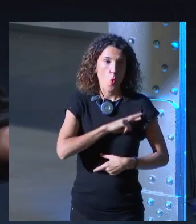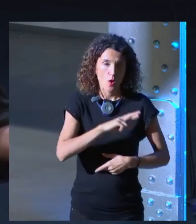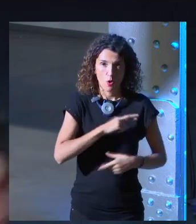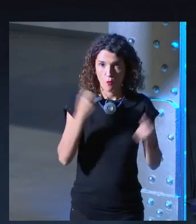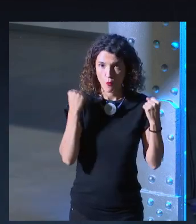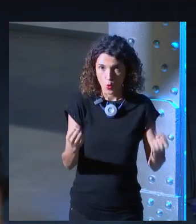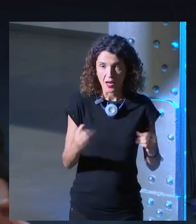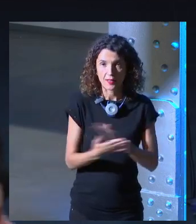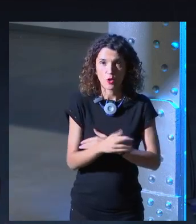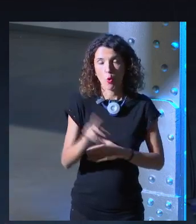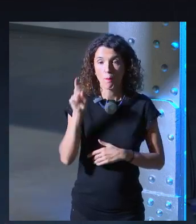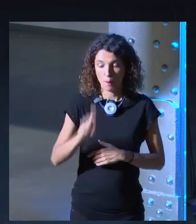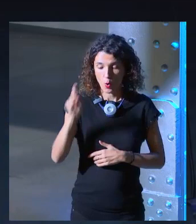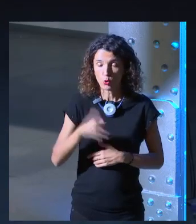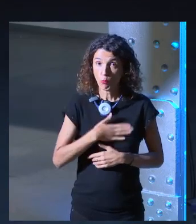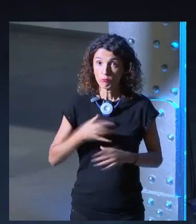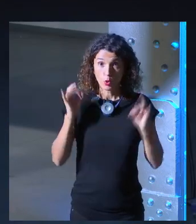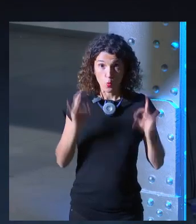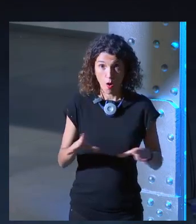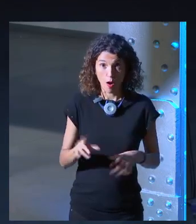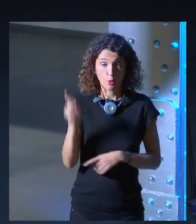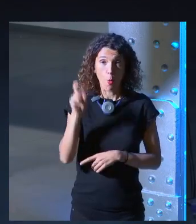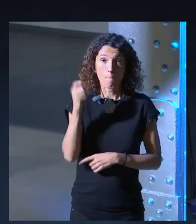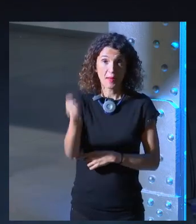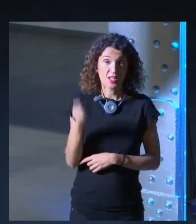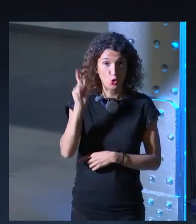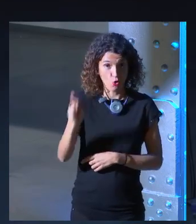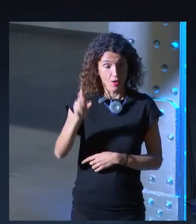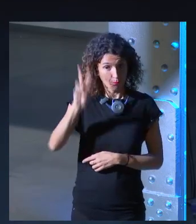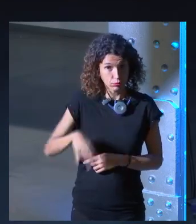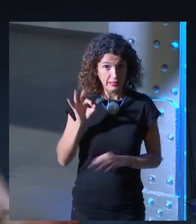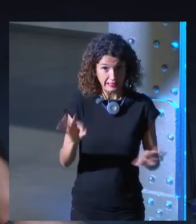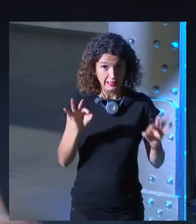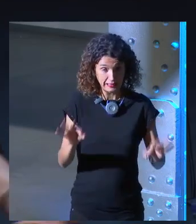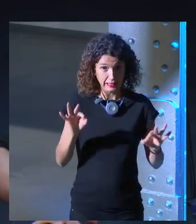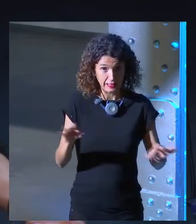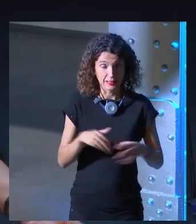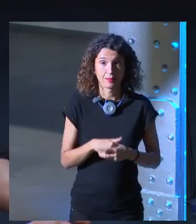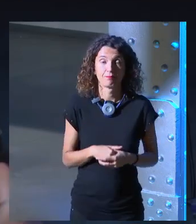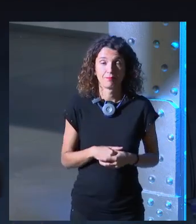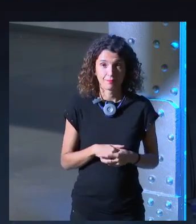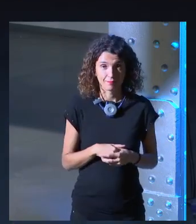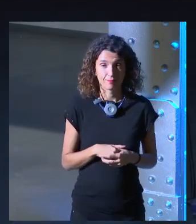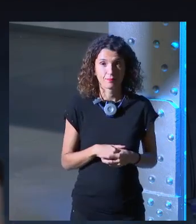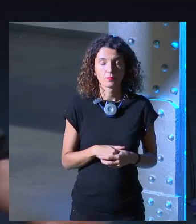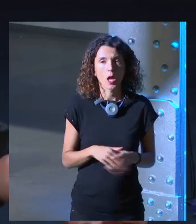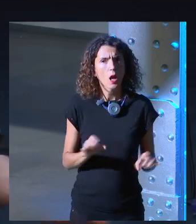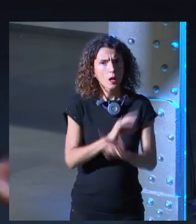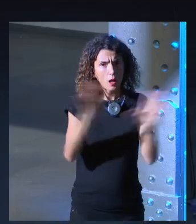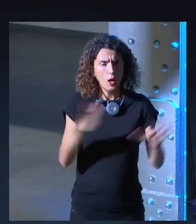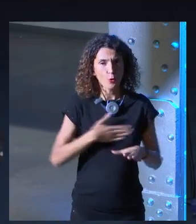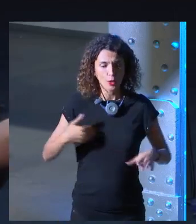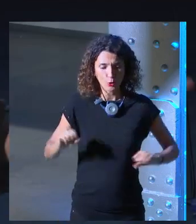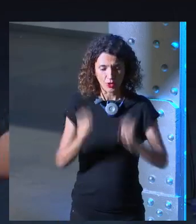I am. I just can't do anything about that. I am a missionary. And of course I want to save souls. You know, I want to save all